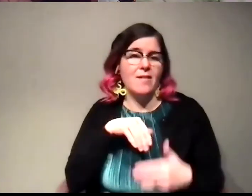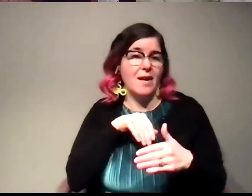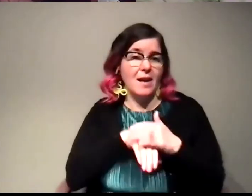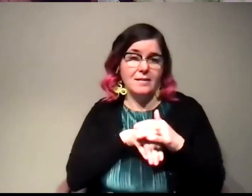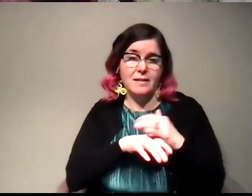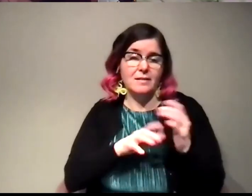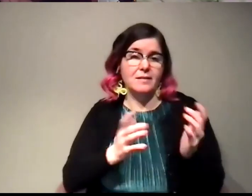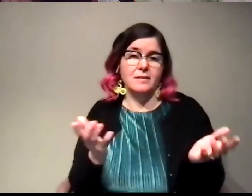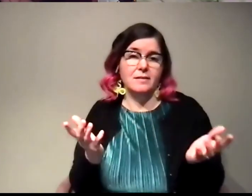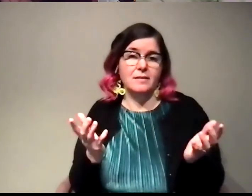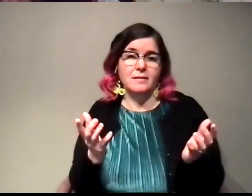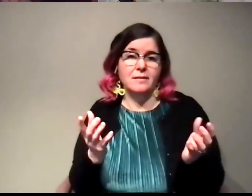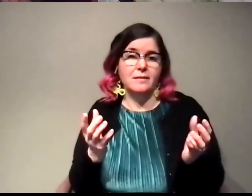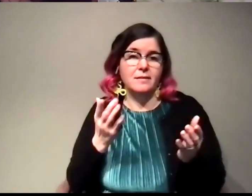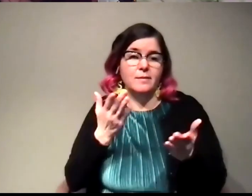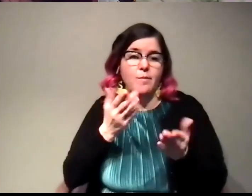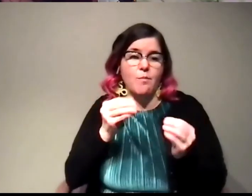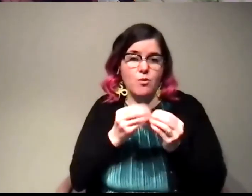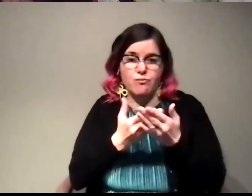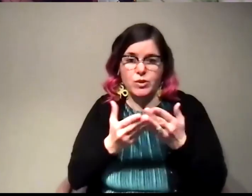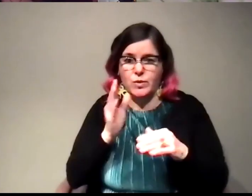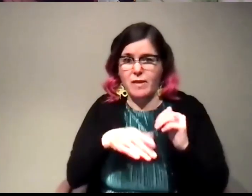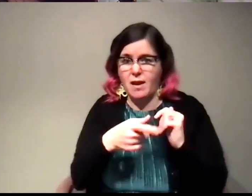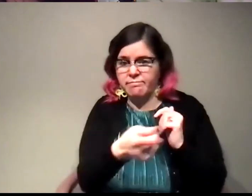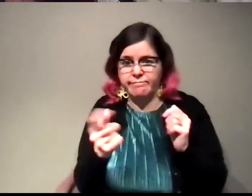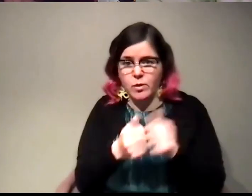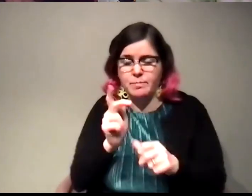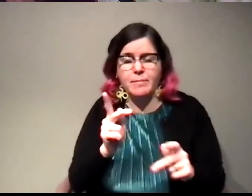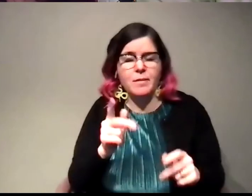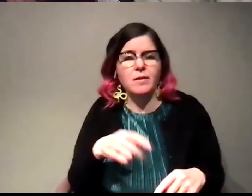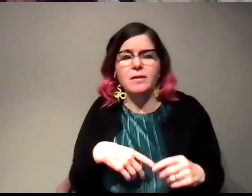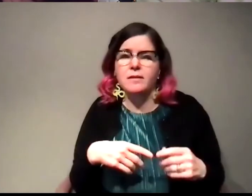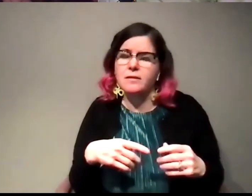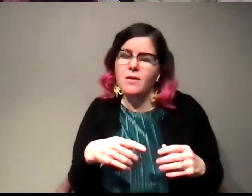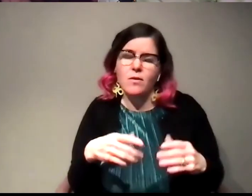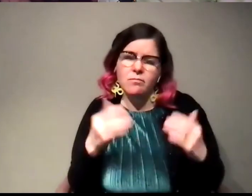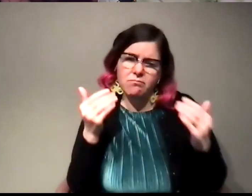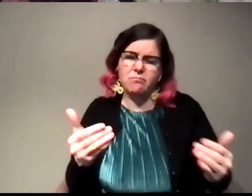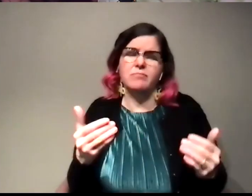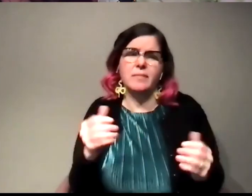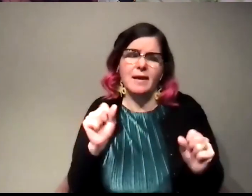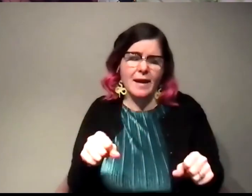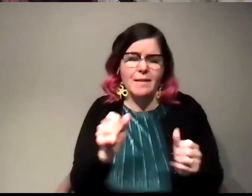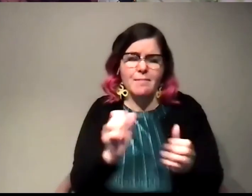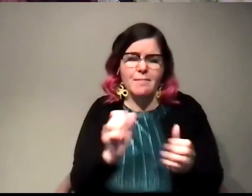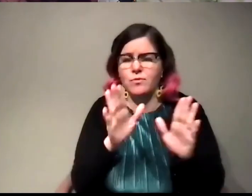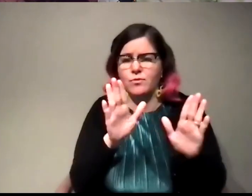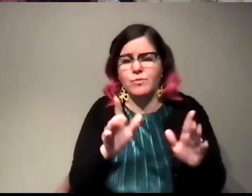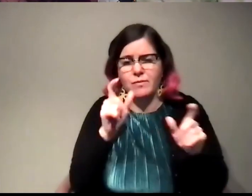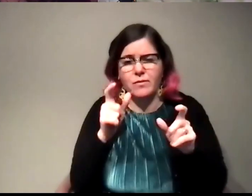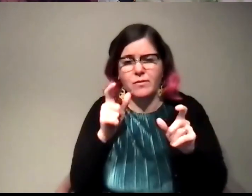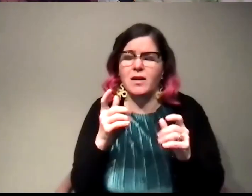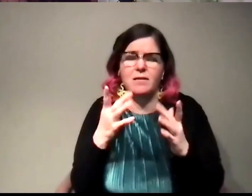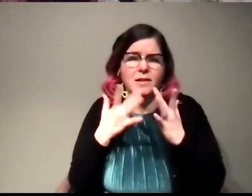know, more resources than the majority of people. So don't let that hold you back either. You can definitely be a great photographer with a very limited budget, very